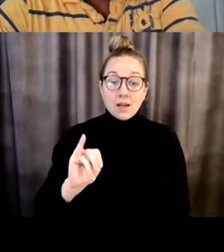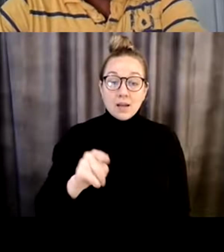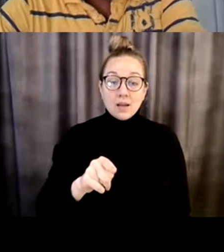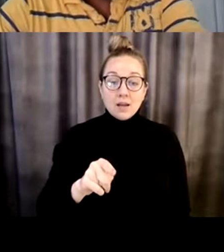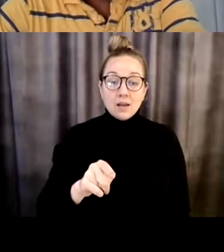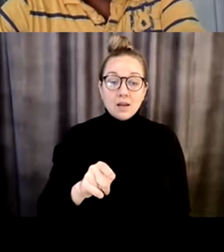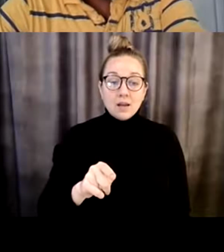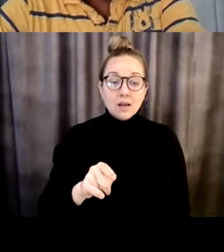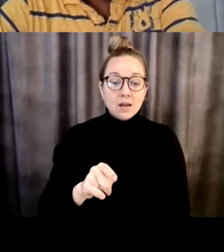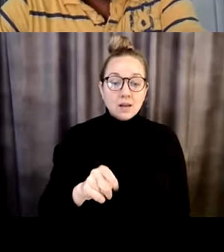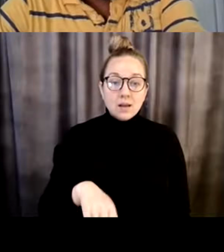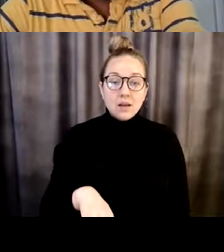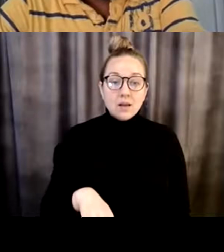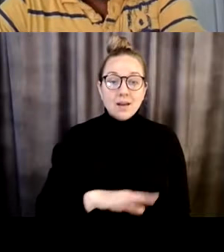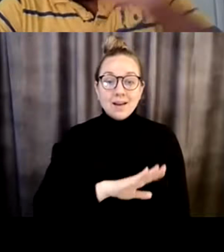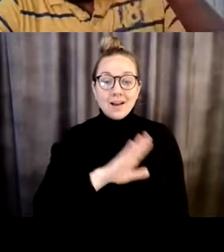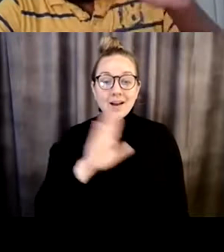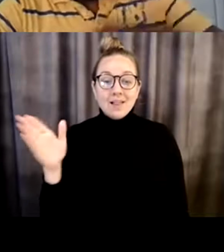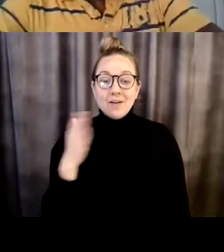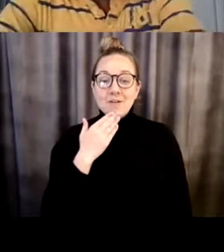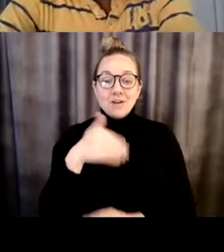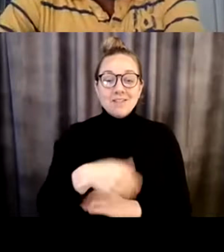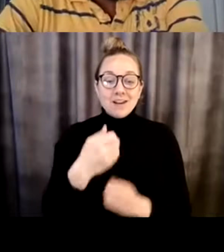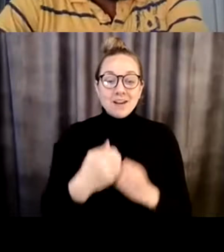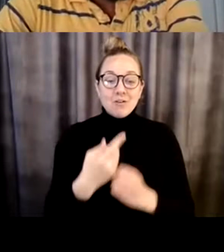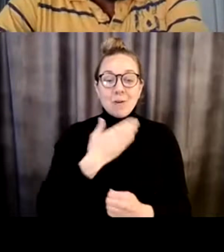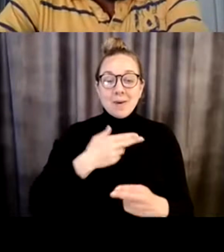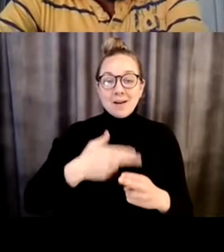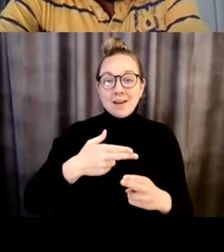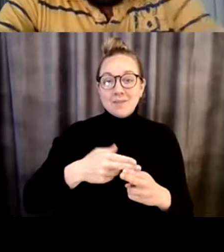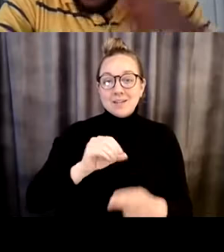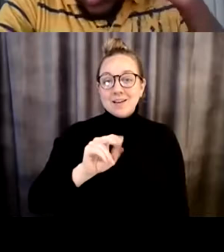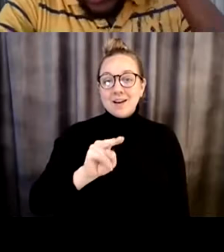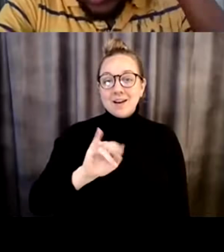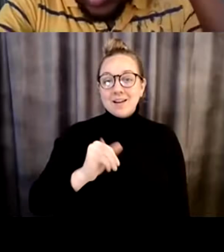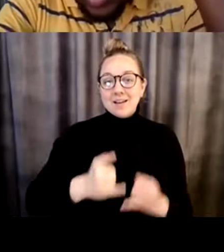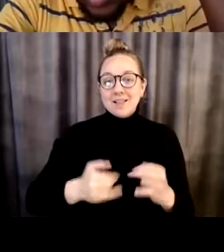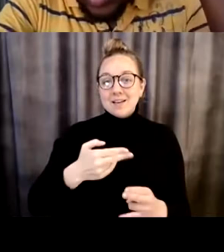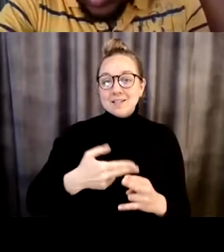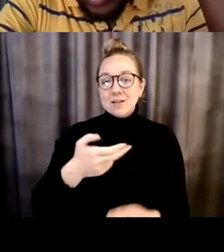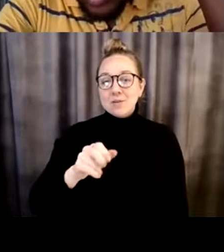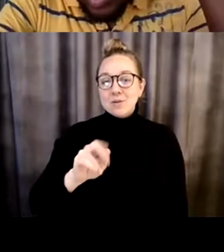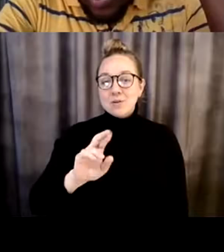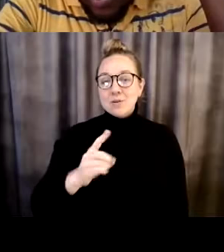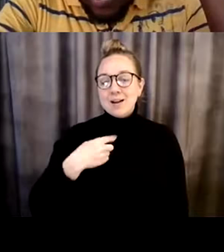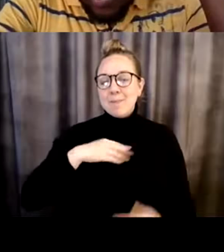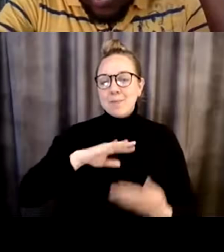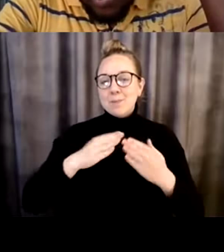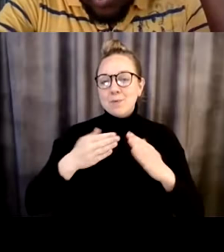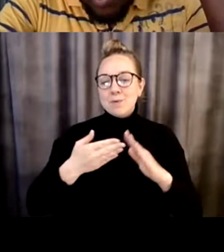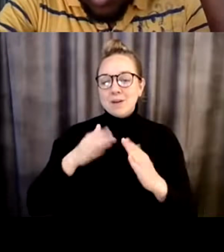Yes. Hi, good evening, everyone. My name is Ani Hurd, and I'm the Community Outreach Director